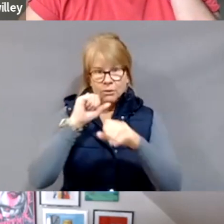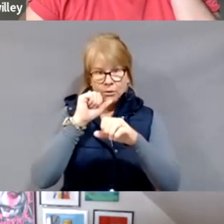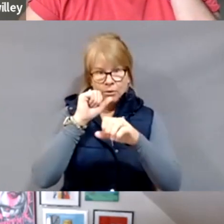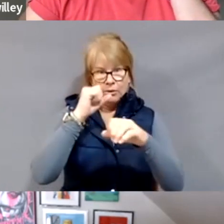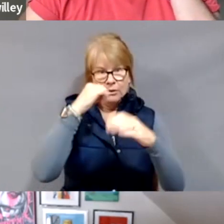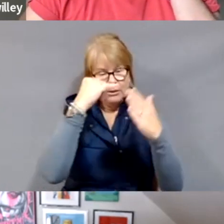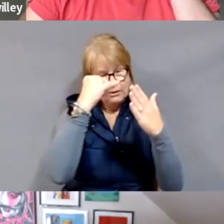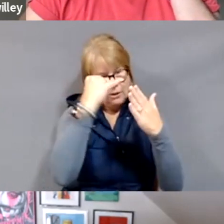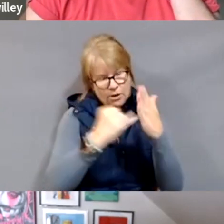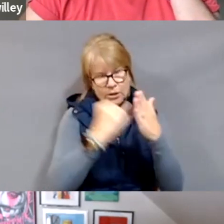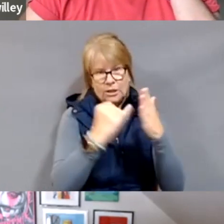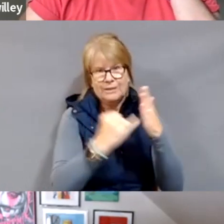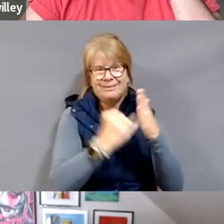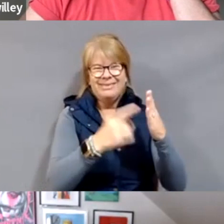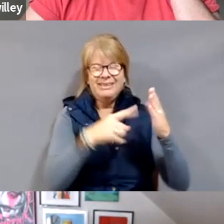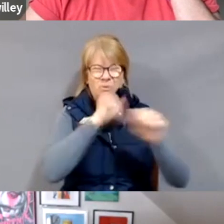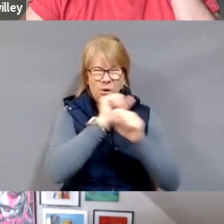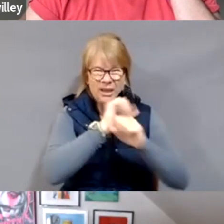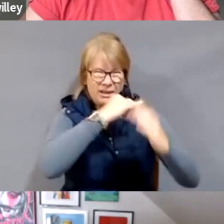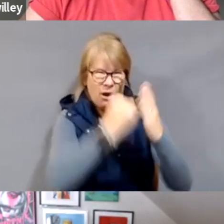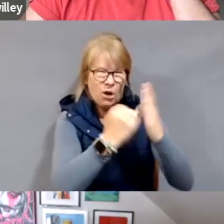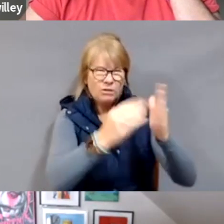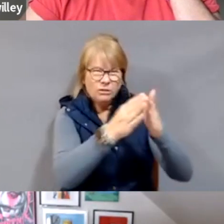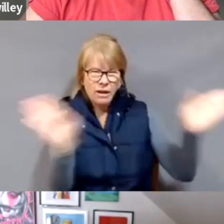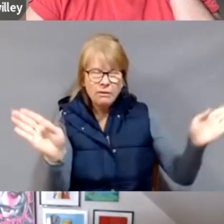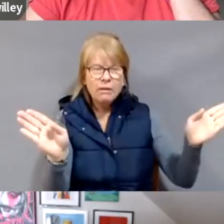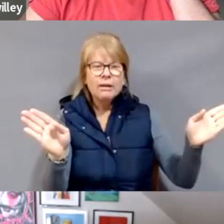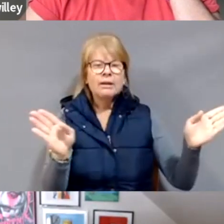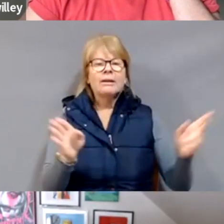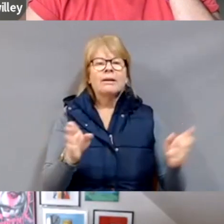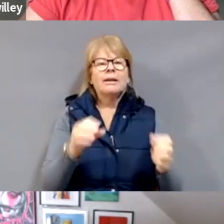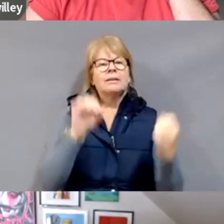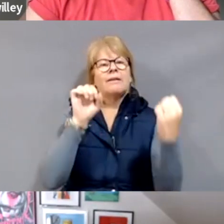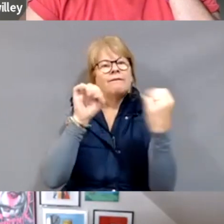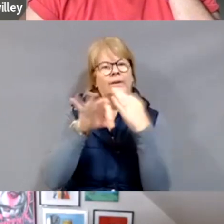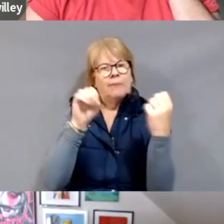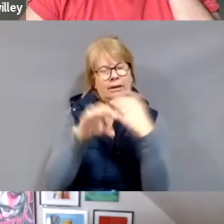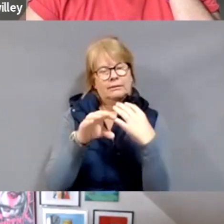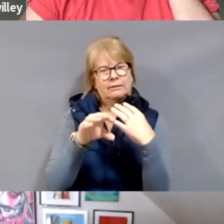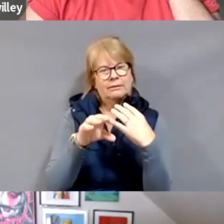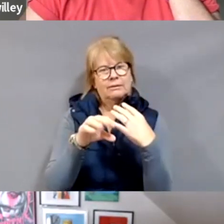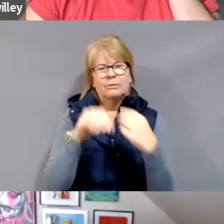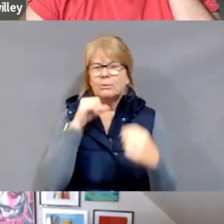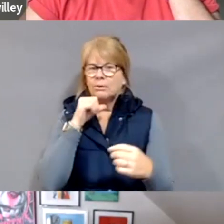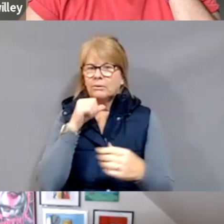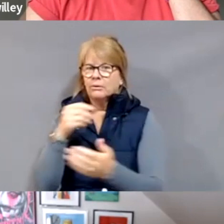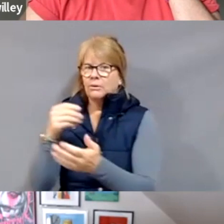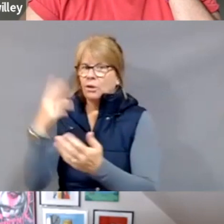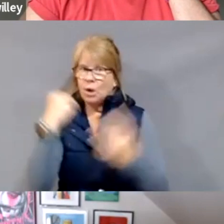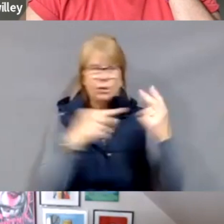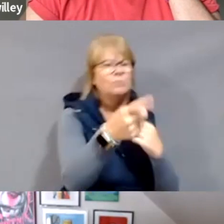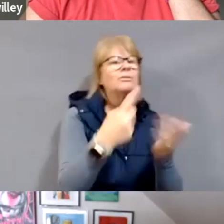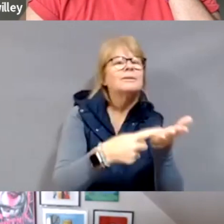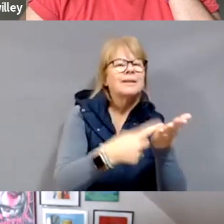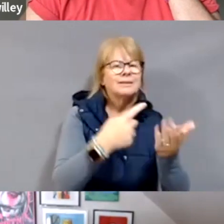feedback loops are. You spoke about this, Leon, about the no's. And we don't get a grant, that's a no. We